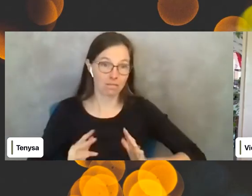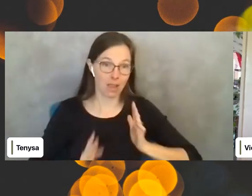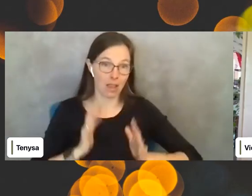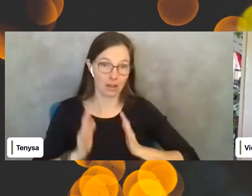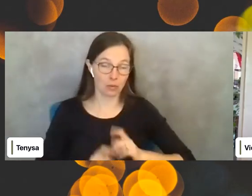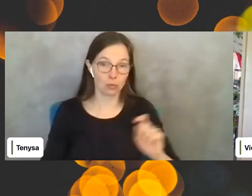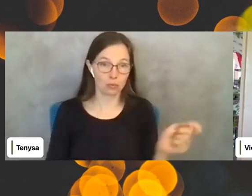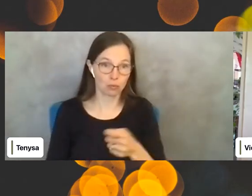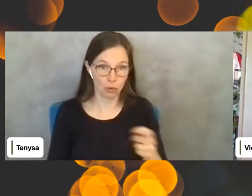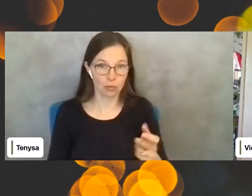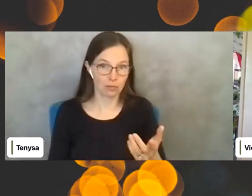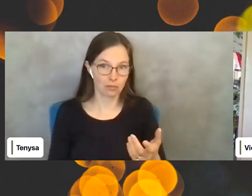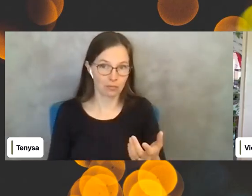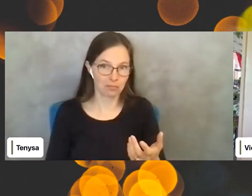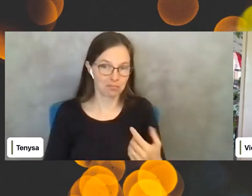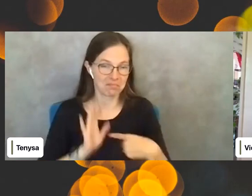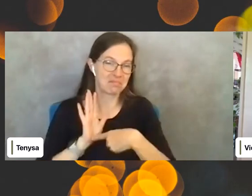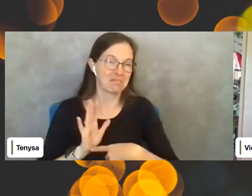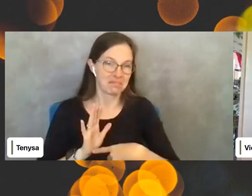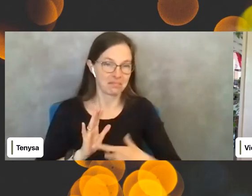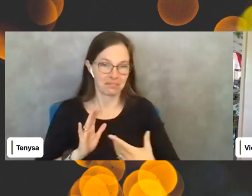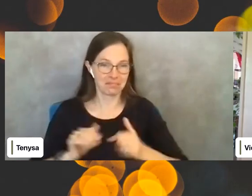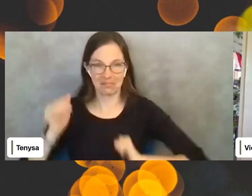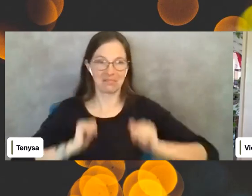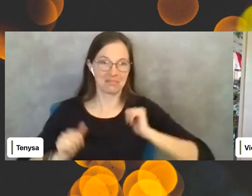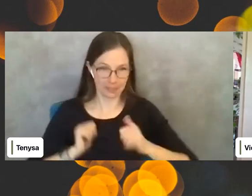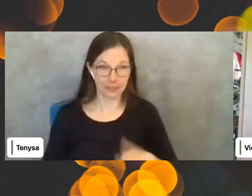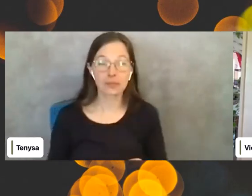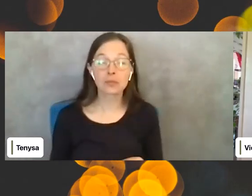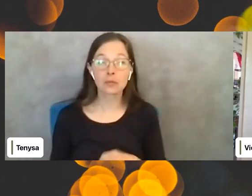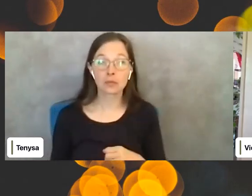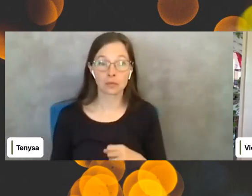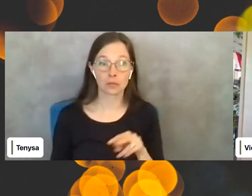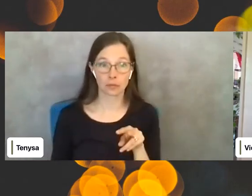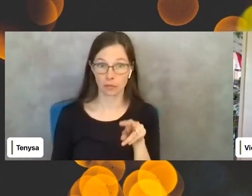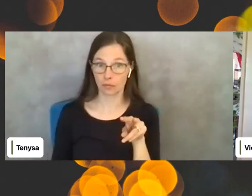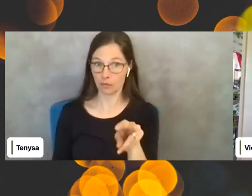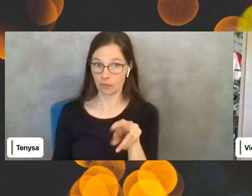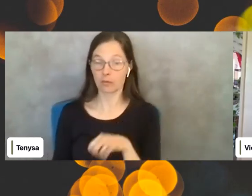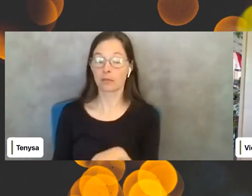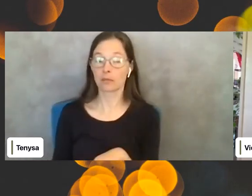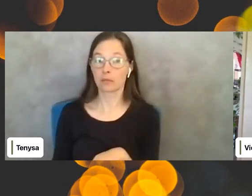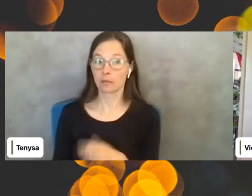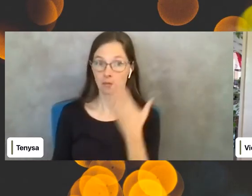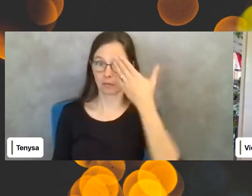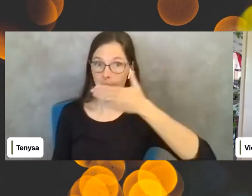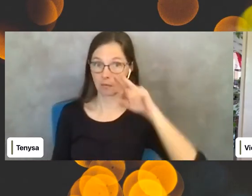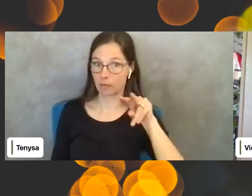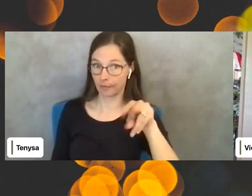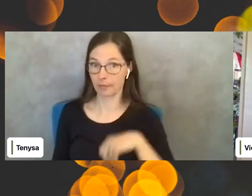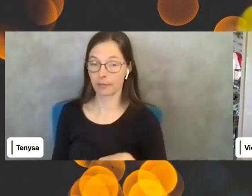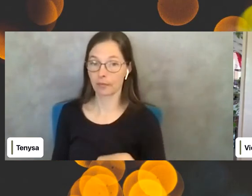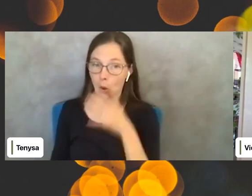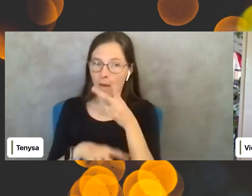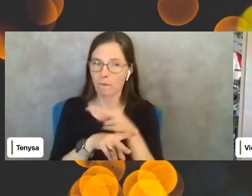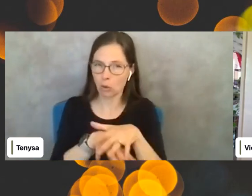sword fighting stunt parry. So you're facing forward. We're going to go very, very